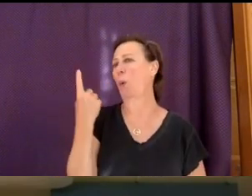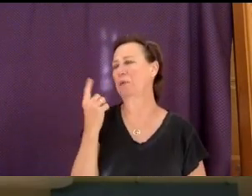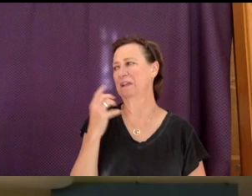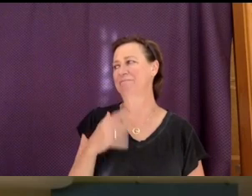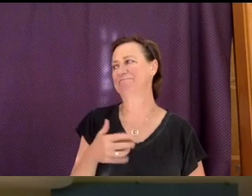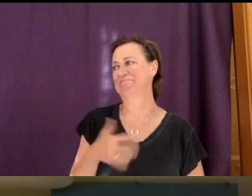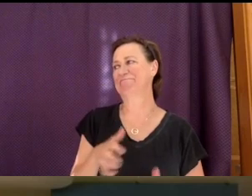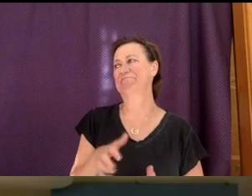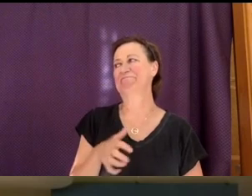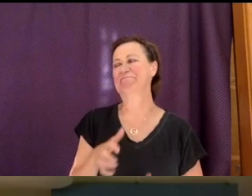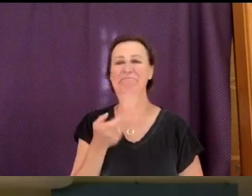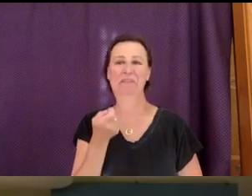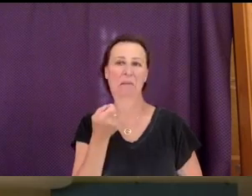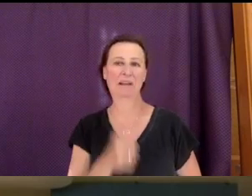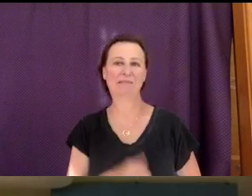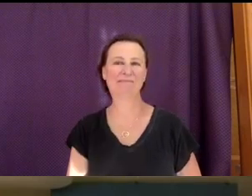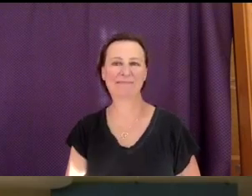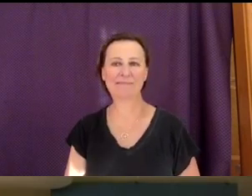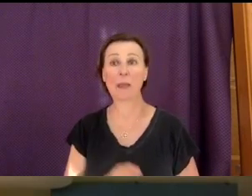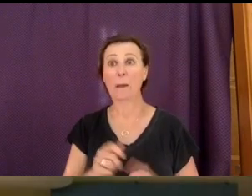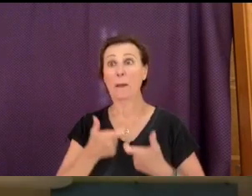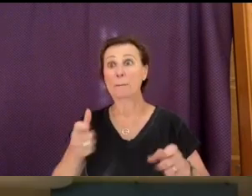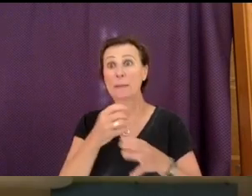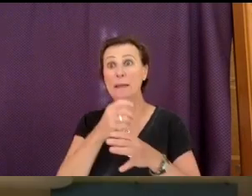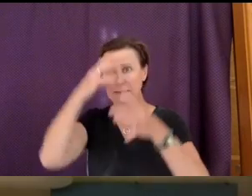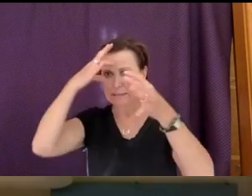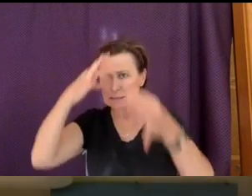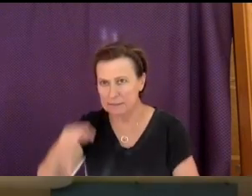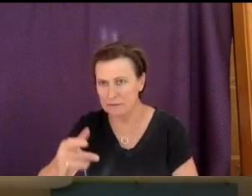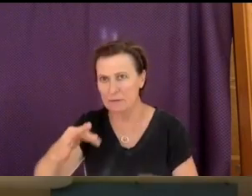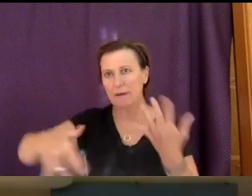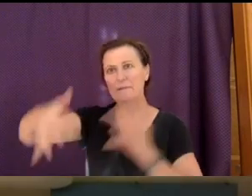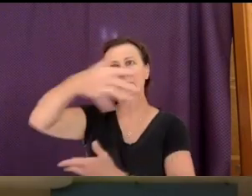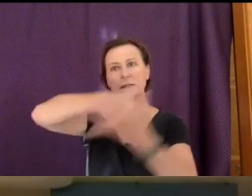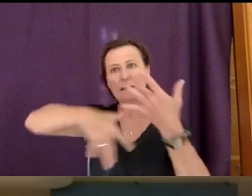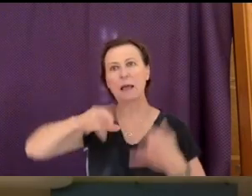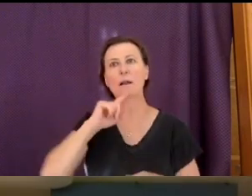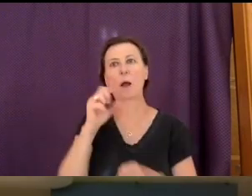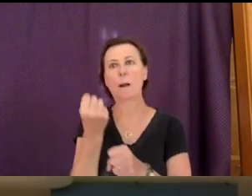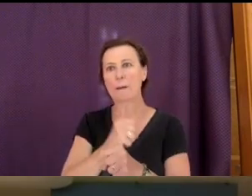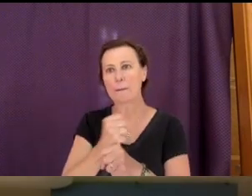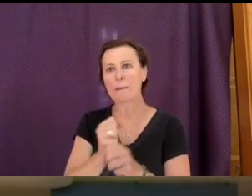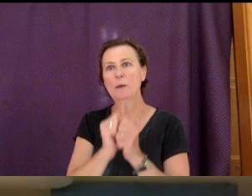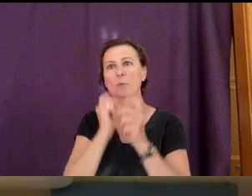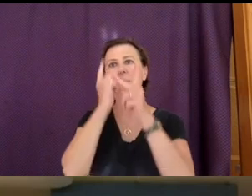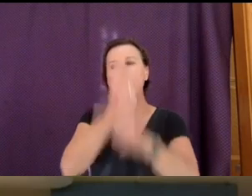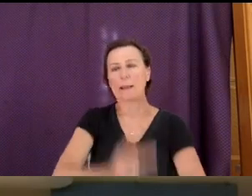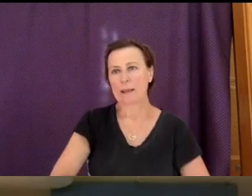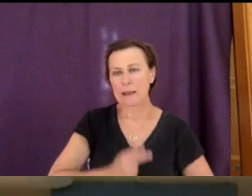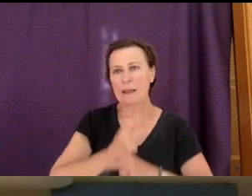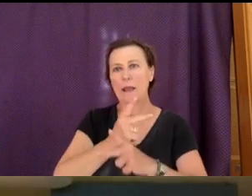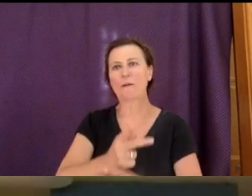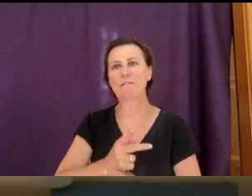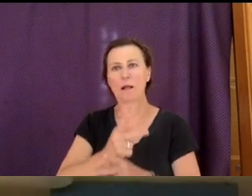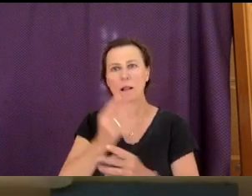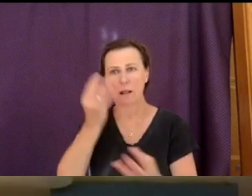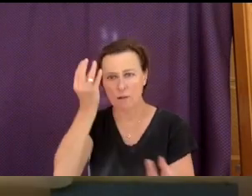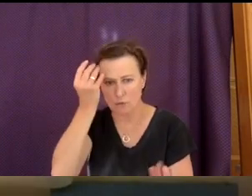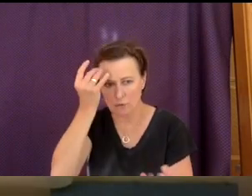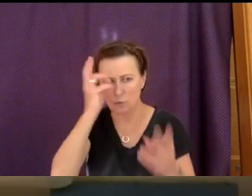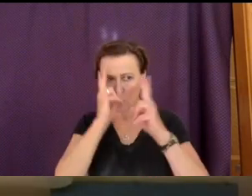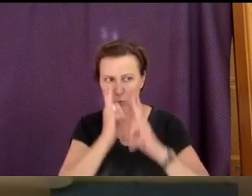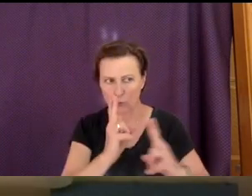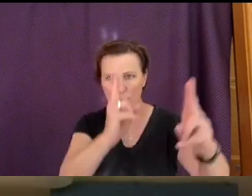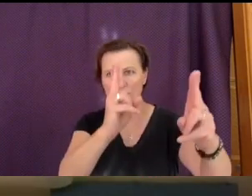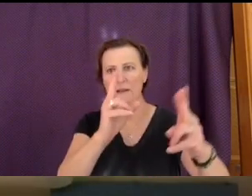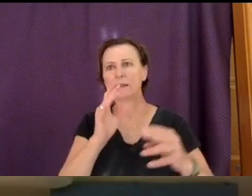Where the big decisions of society are made with careful reference to the interests of the entire community of life across